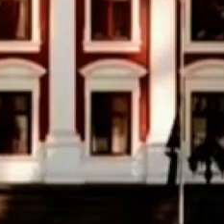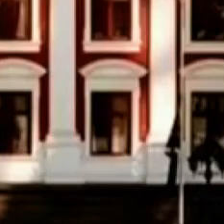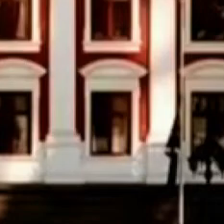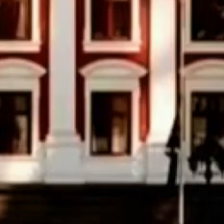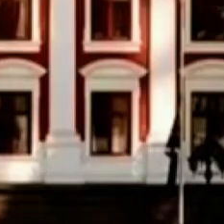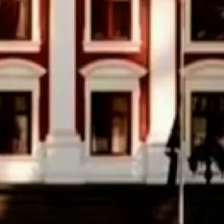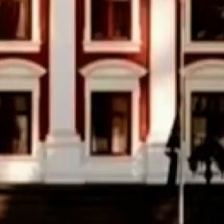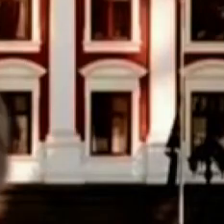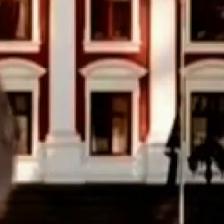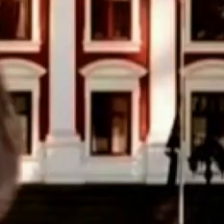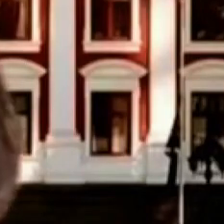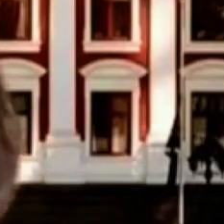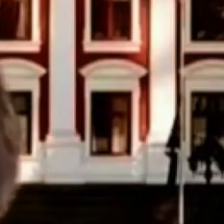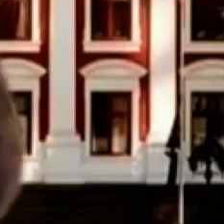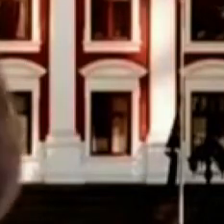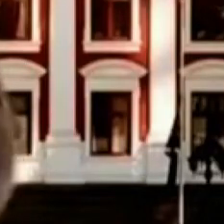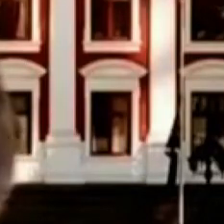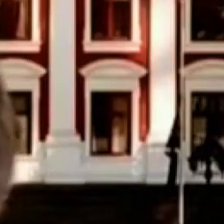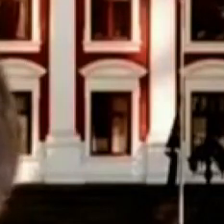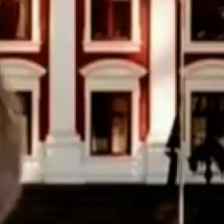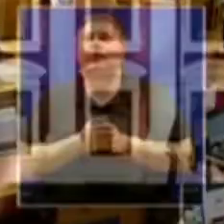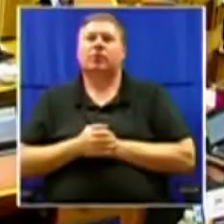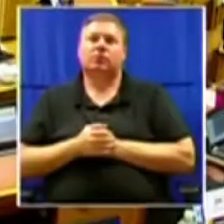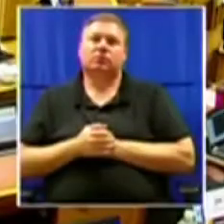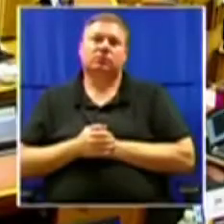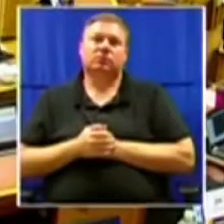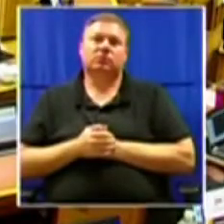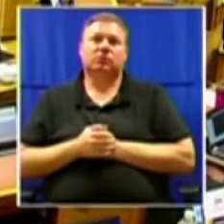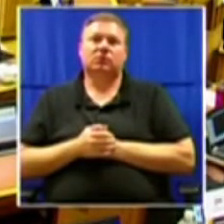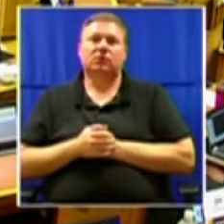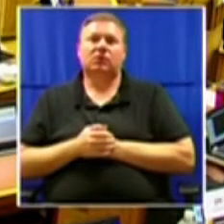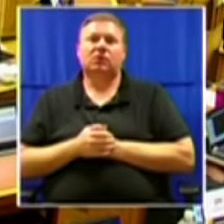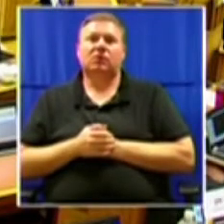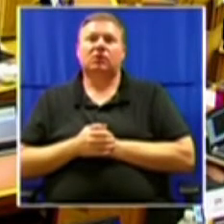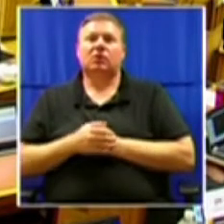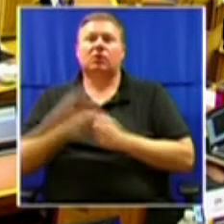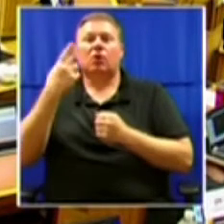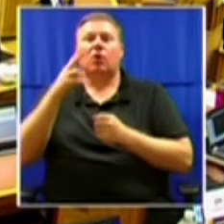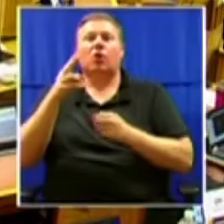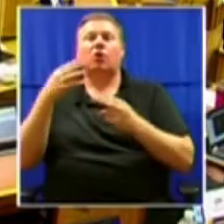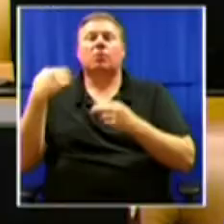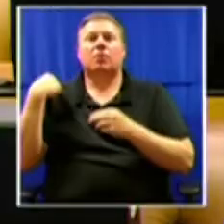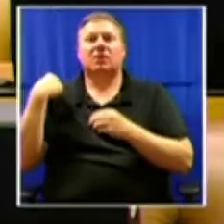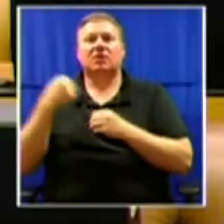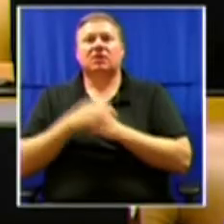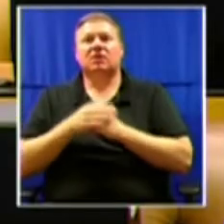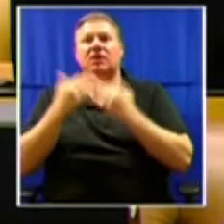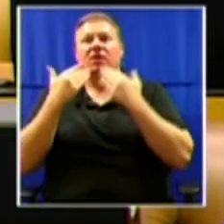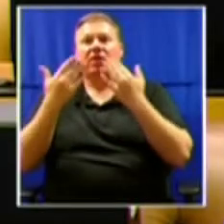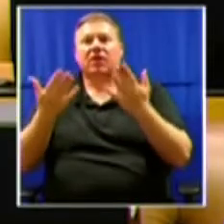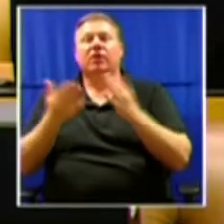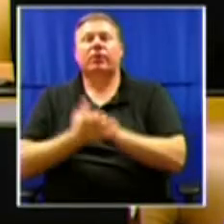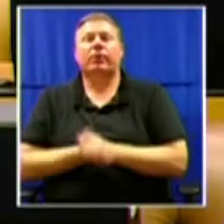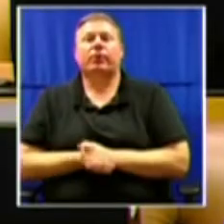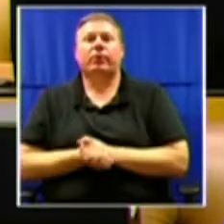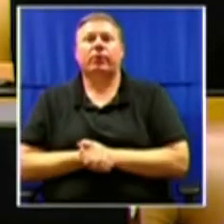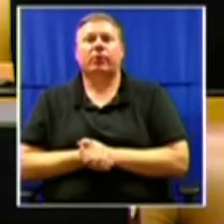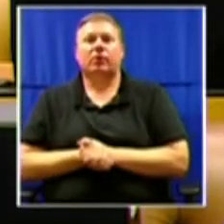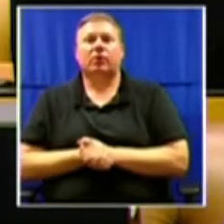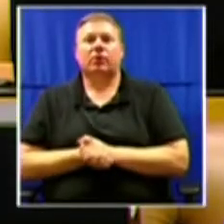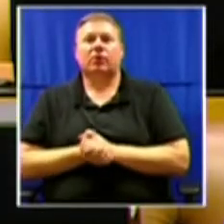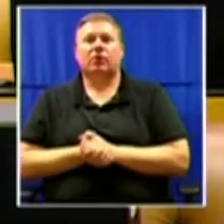ends of justice? Thank you. The Honourable Minister. Well, thank you very much,